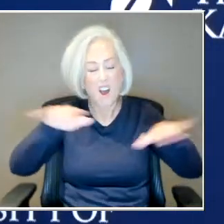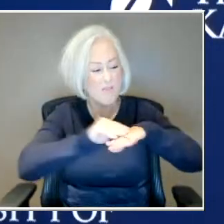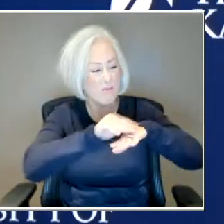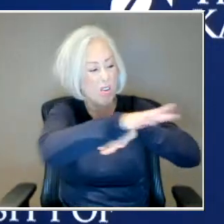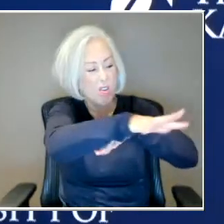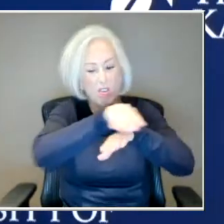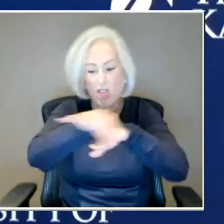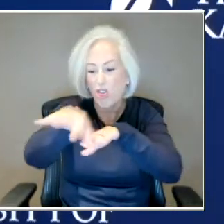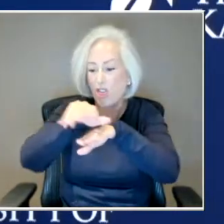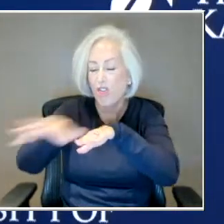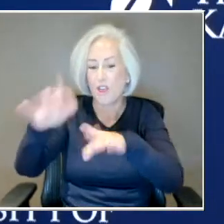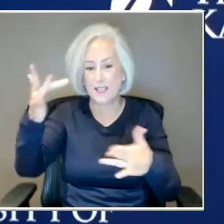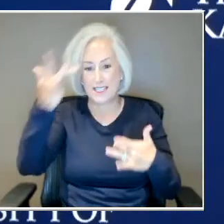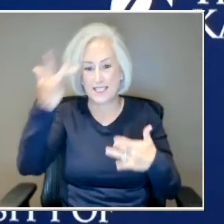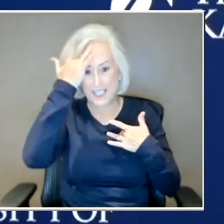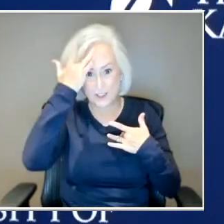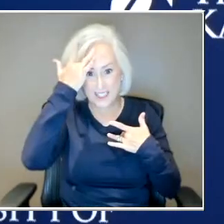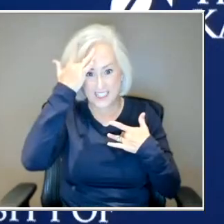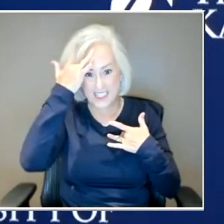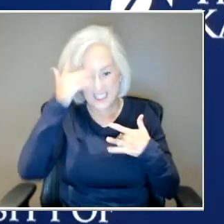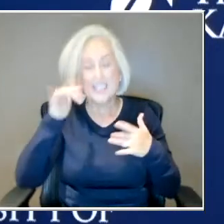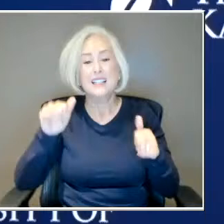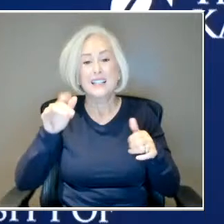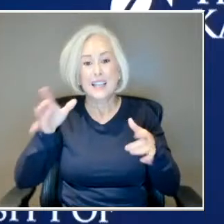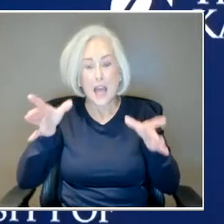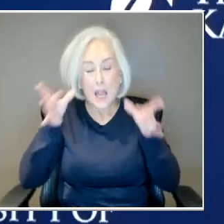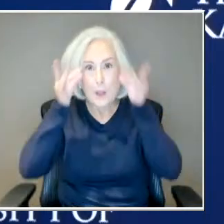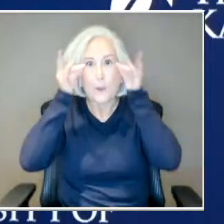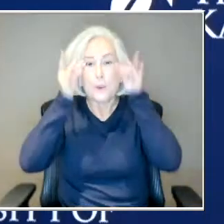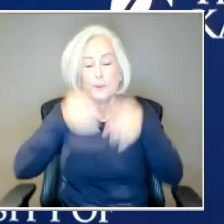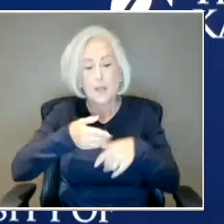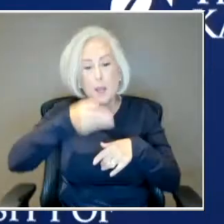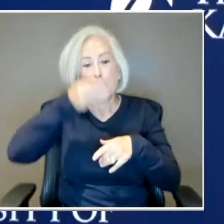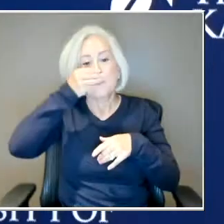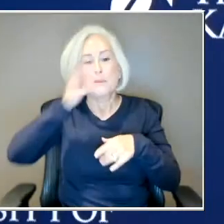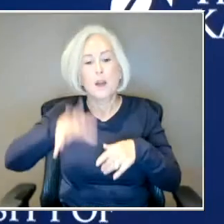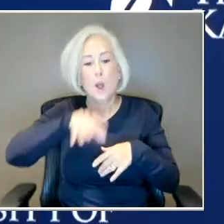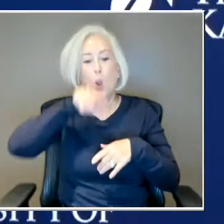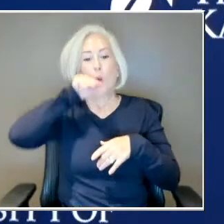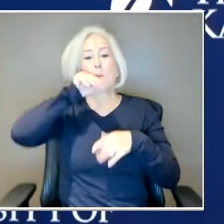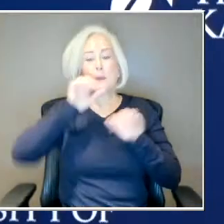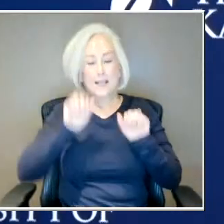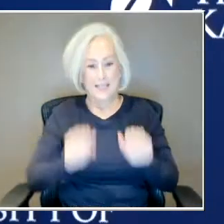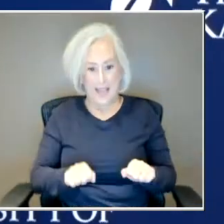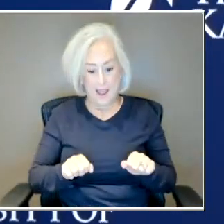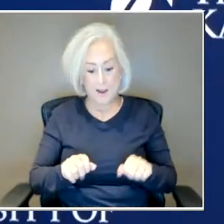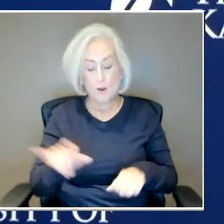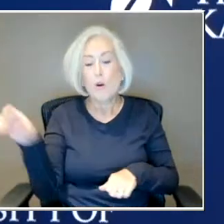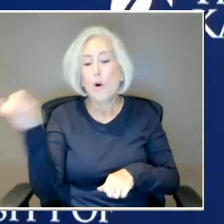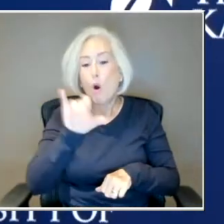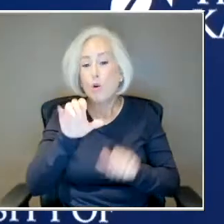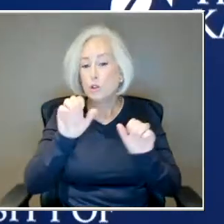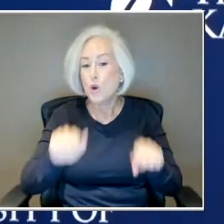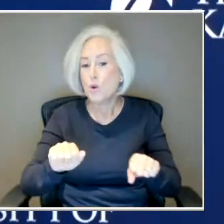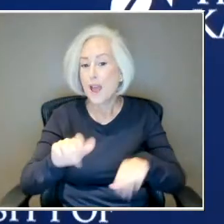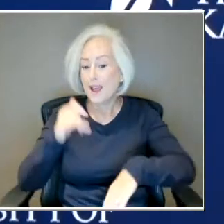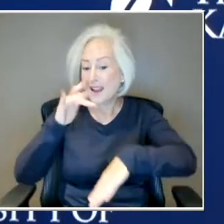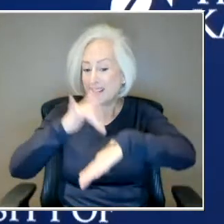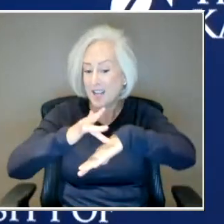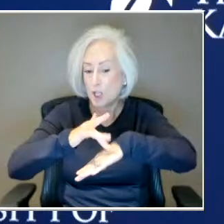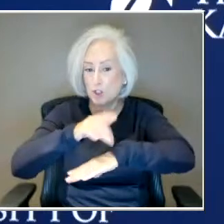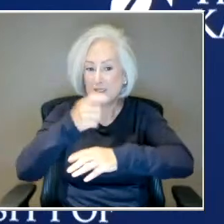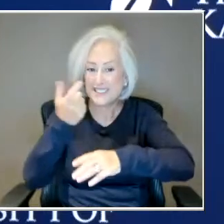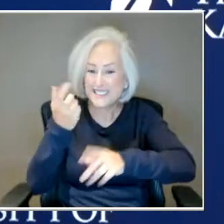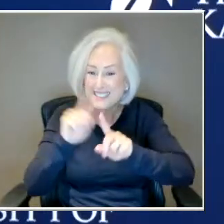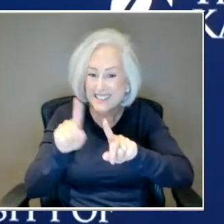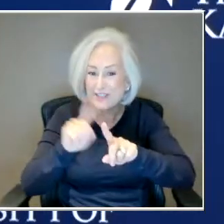is coughing or sneezing around you, try to avoid them. But it can also be spread through surfaces as well. And so try to clean